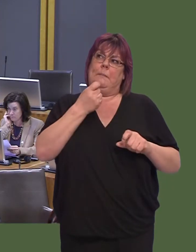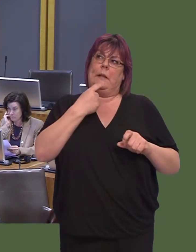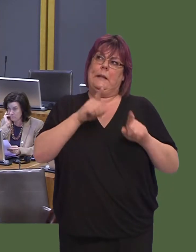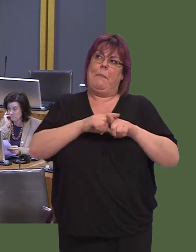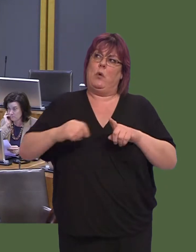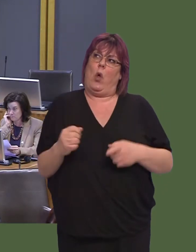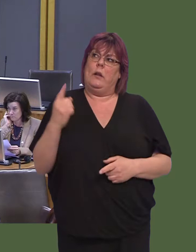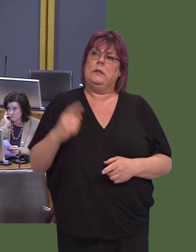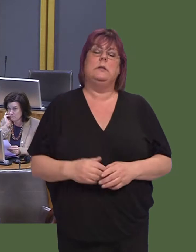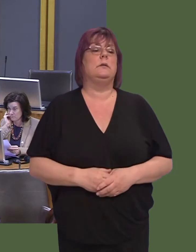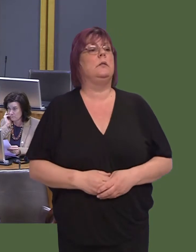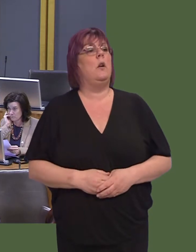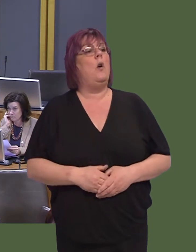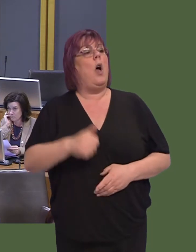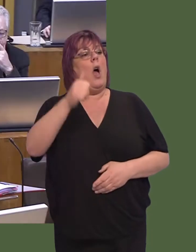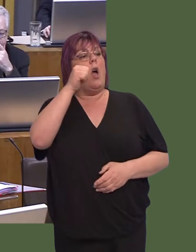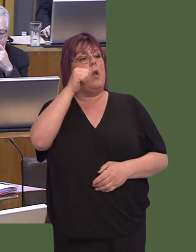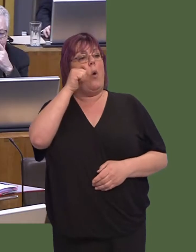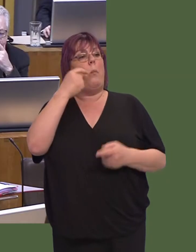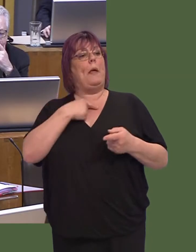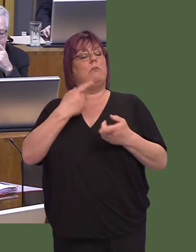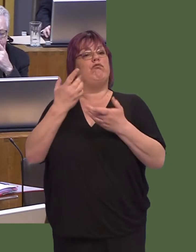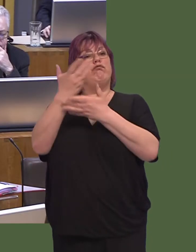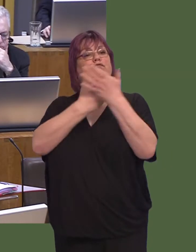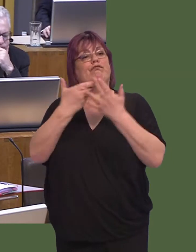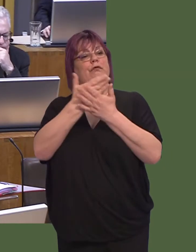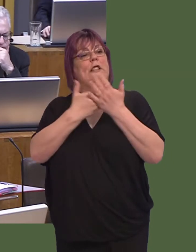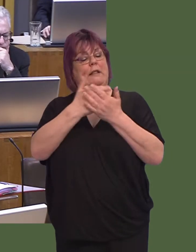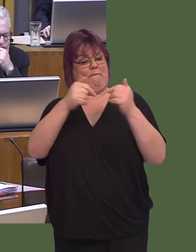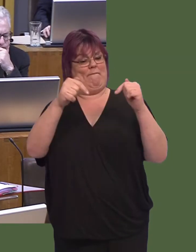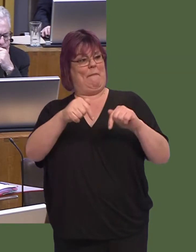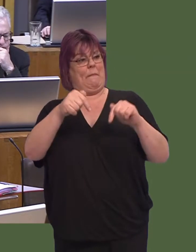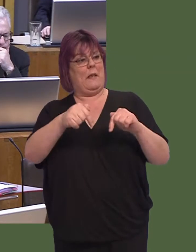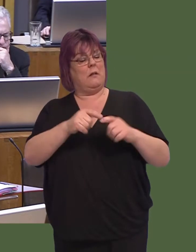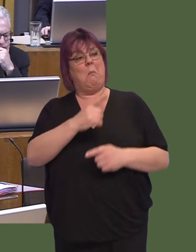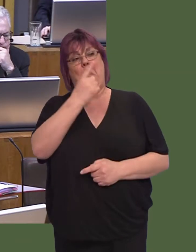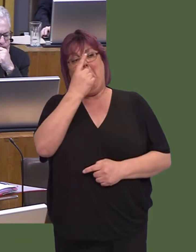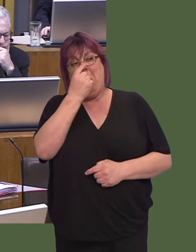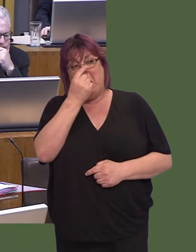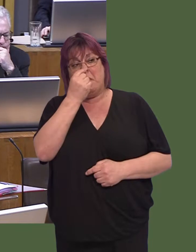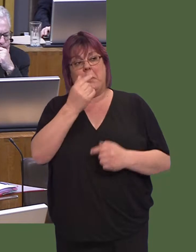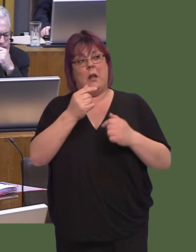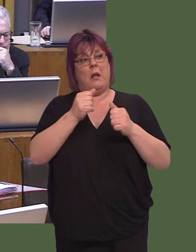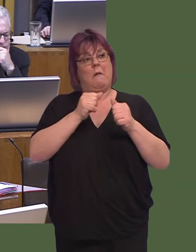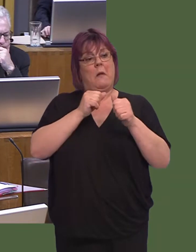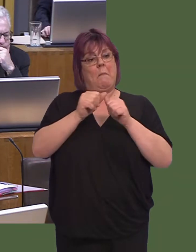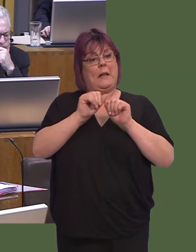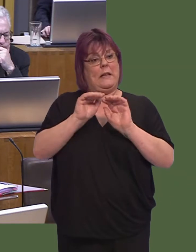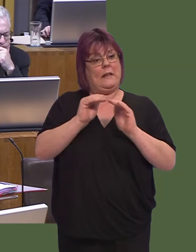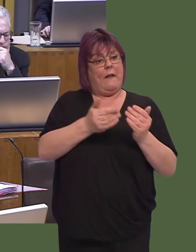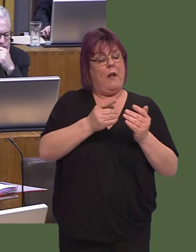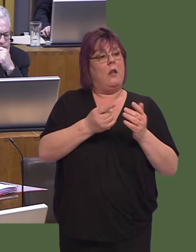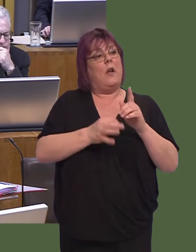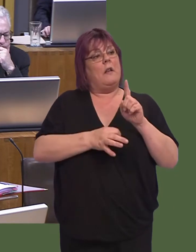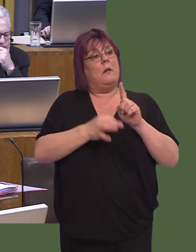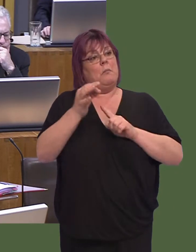my friend the member for Cardiff North that clinicians have approached the Welsh Government about this issue. We are considering the evidence, in particular, of course, about the possibility for more efficient service